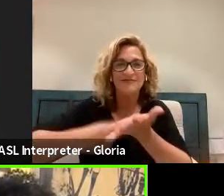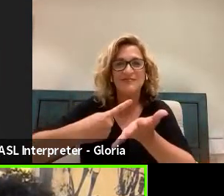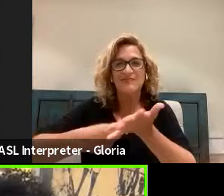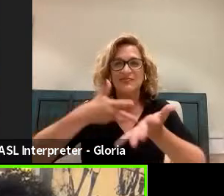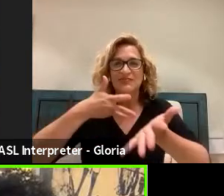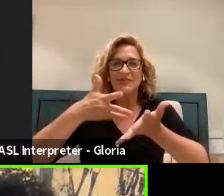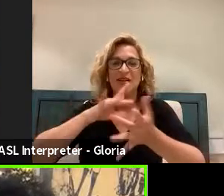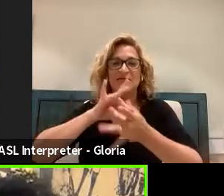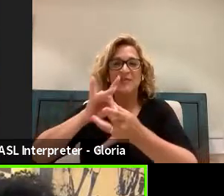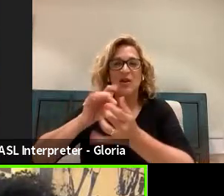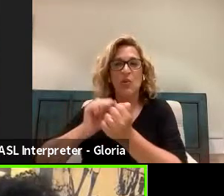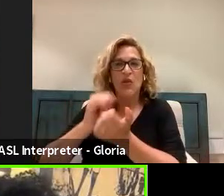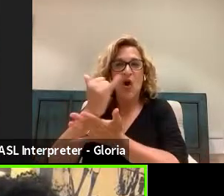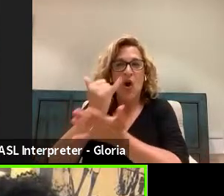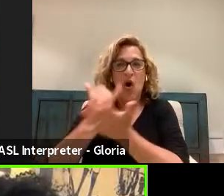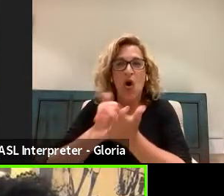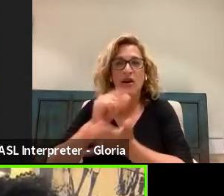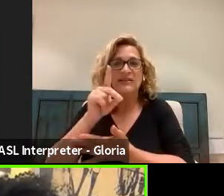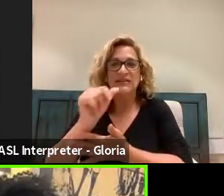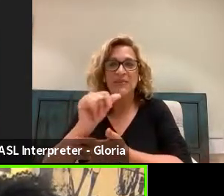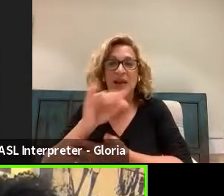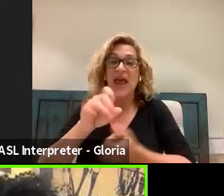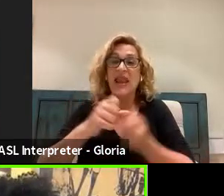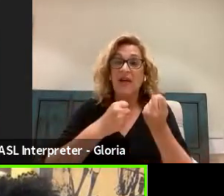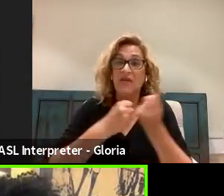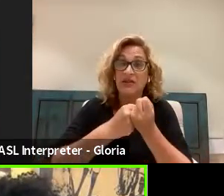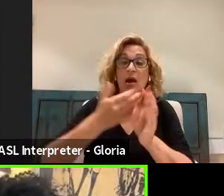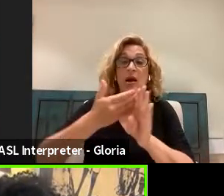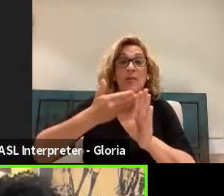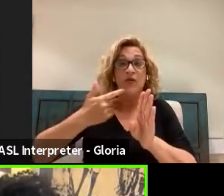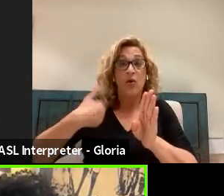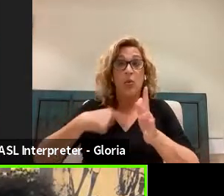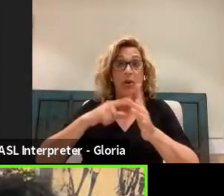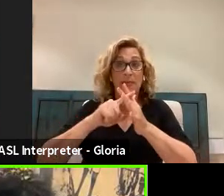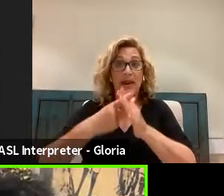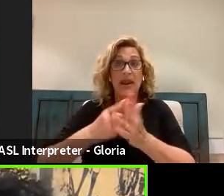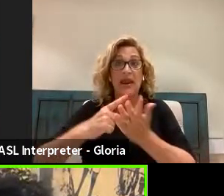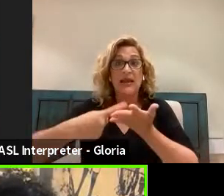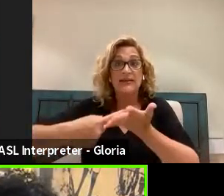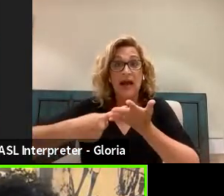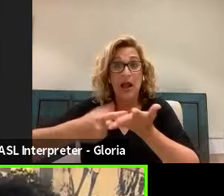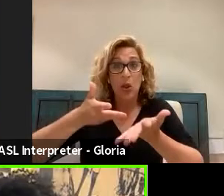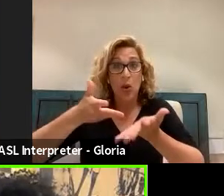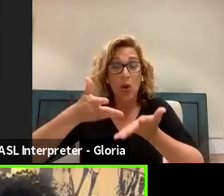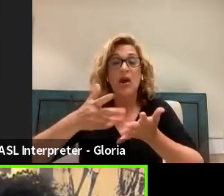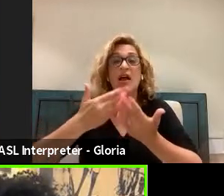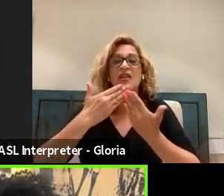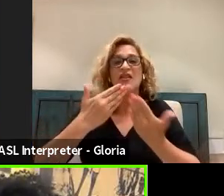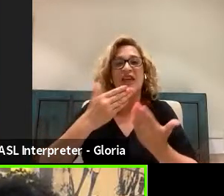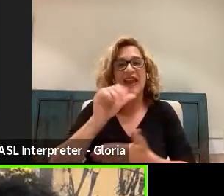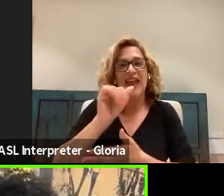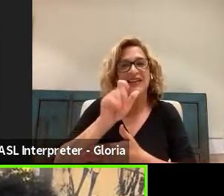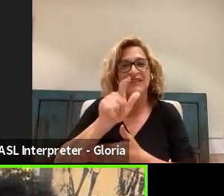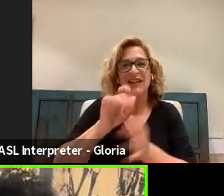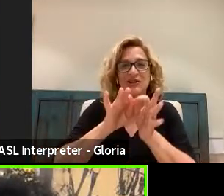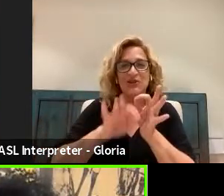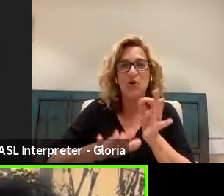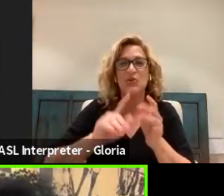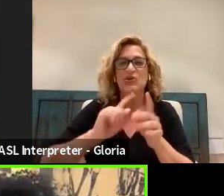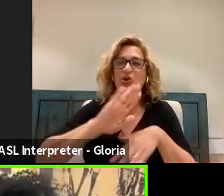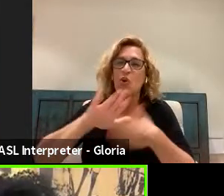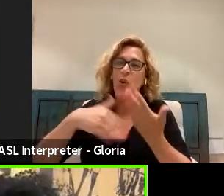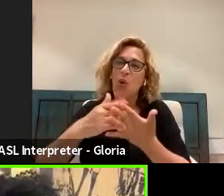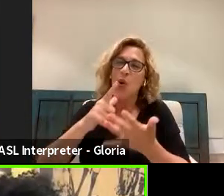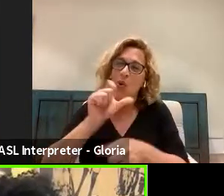art, disability, and advocacy. Before beginning our dialogue, I'd just like to thank our ASL interpreters and all those